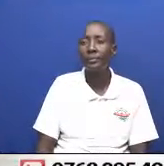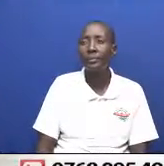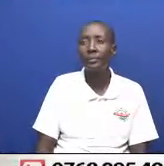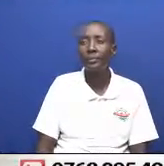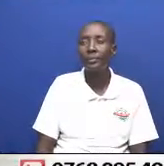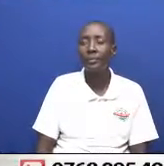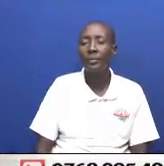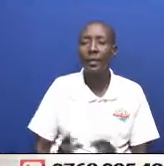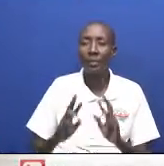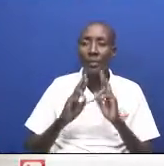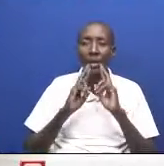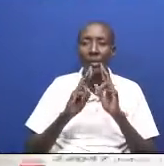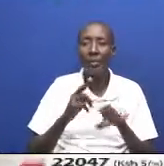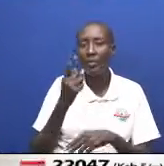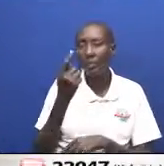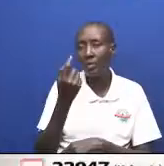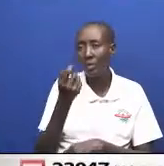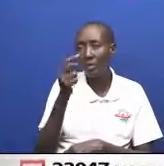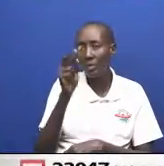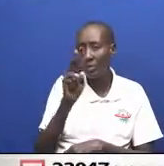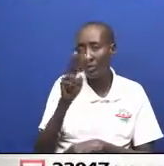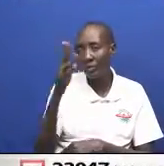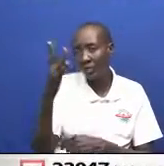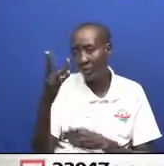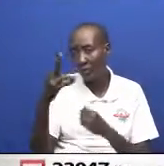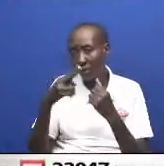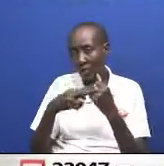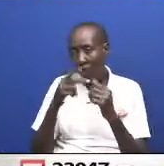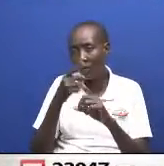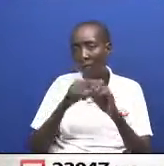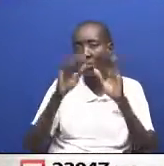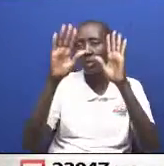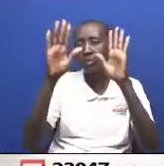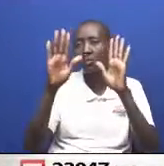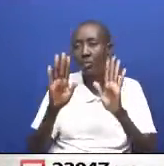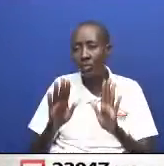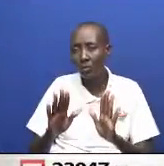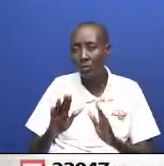Daniel Dembede, TV 47, County of Kisumu.